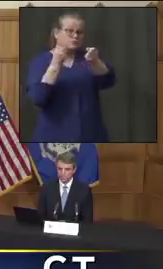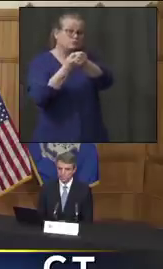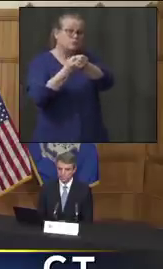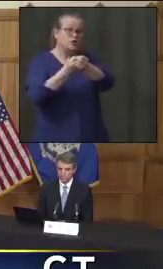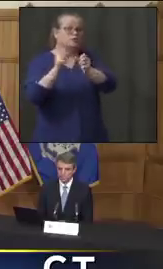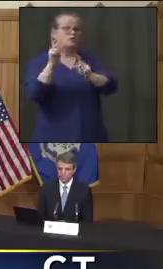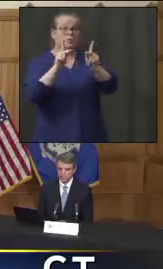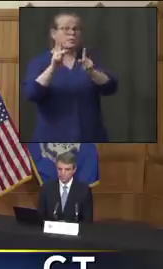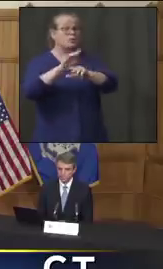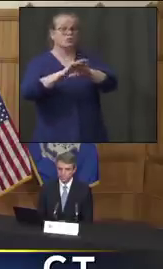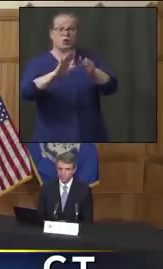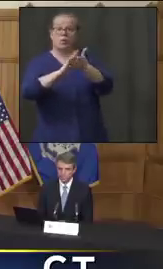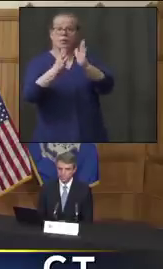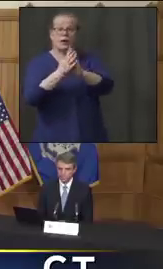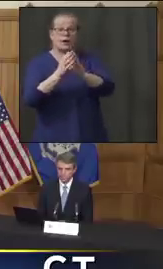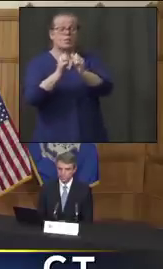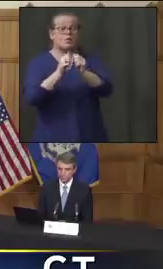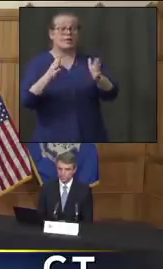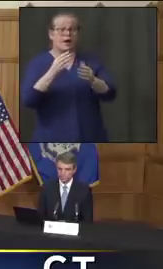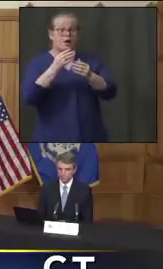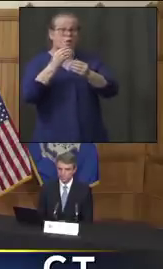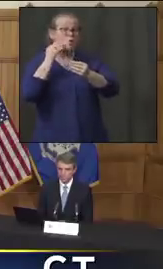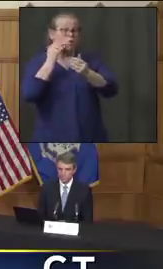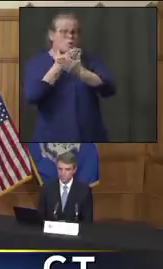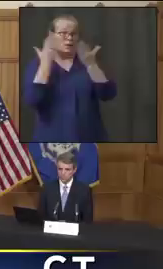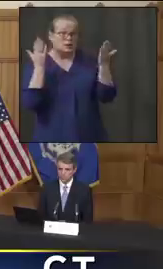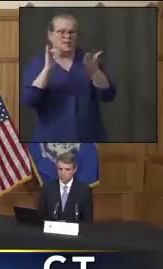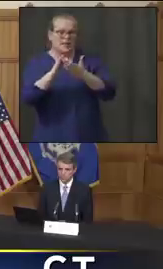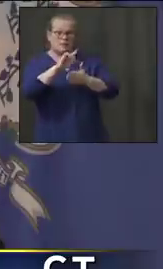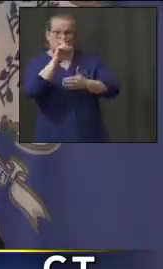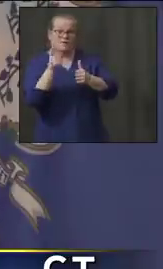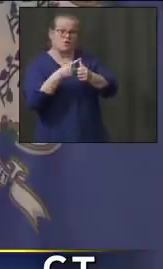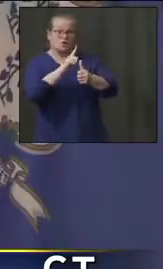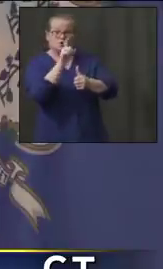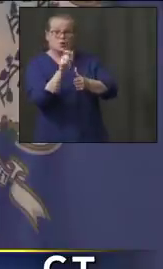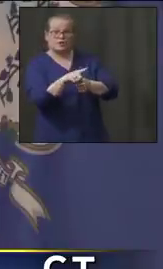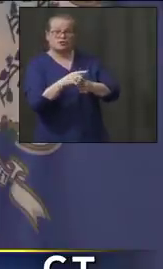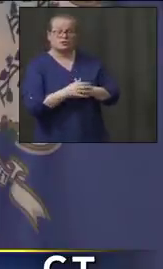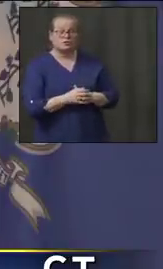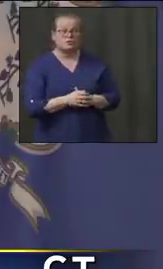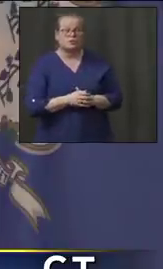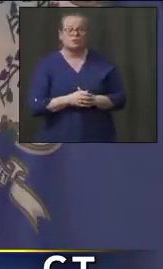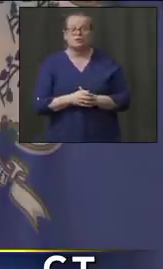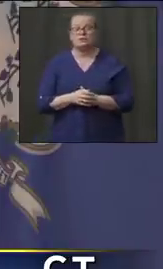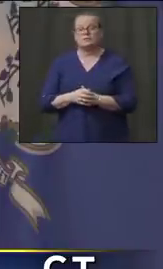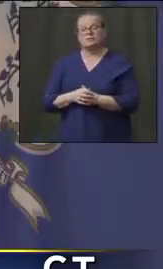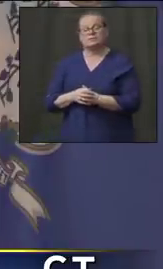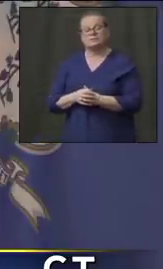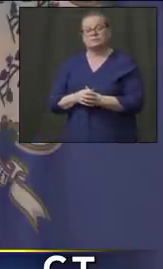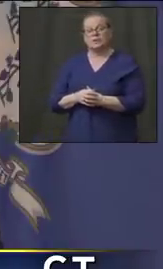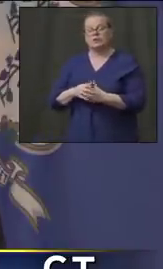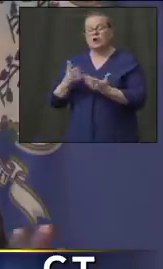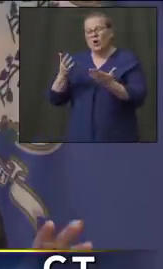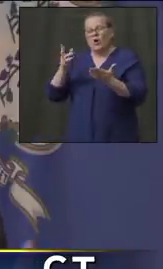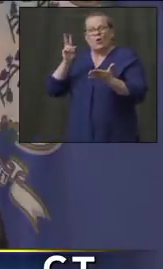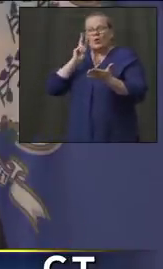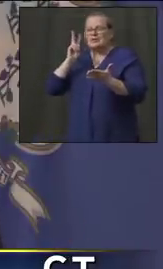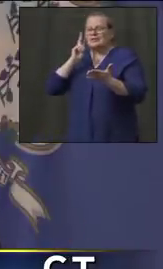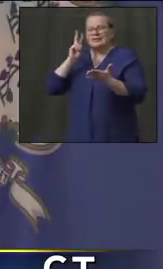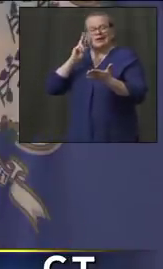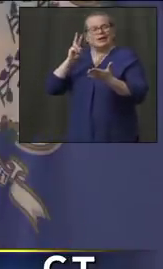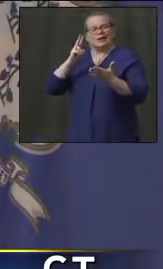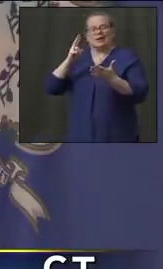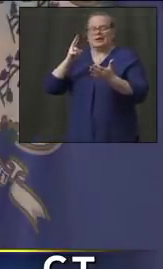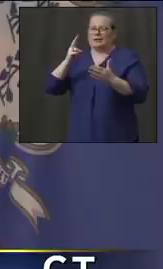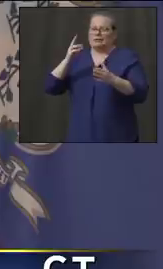question. And I also have a second question. Thank you. Well, let's see where we are in a couple of months, because all of